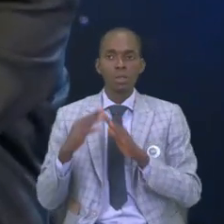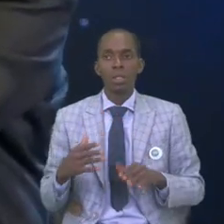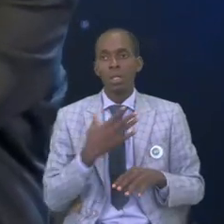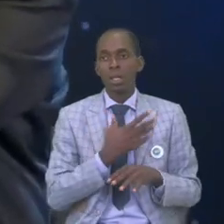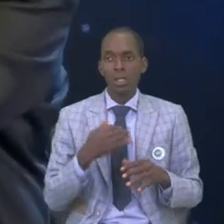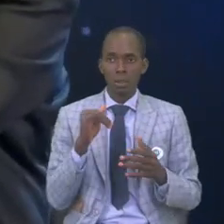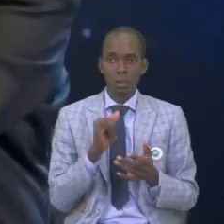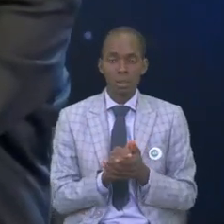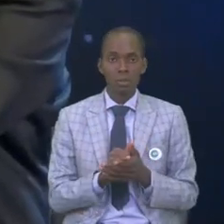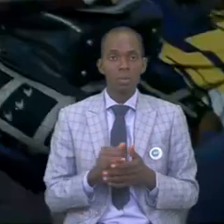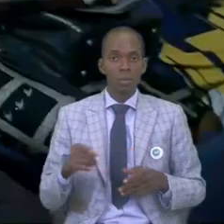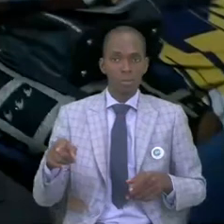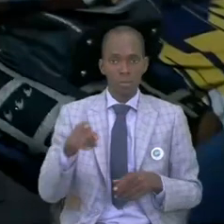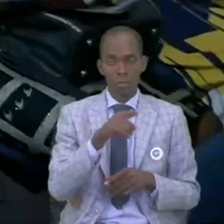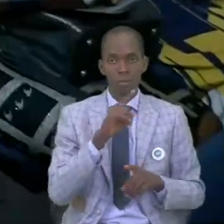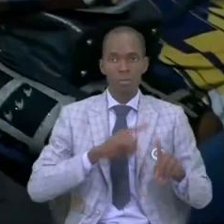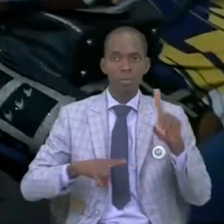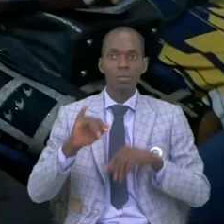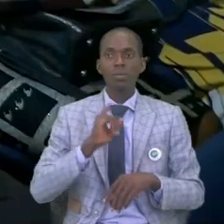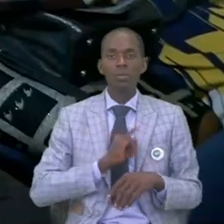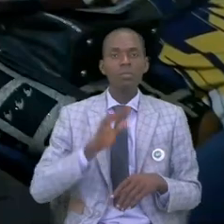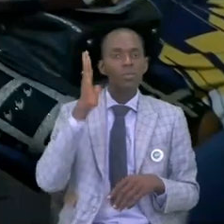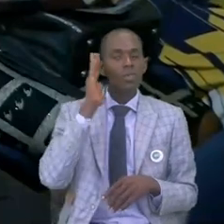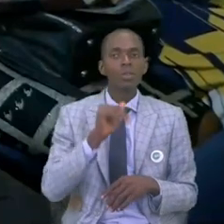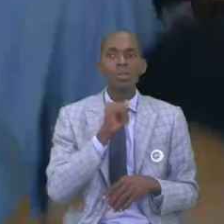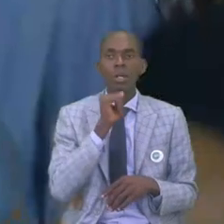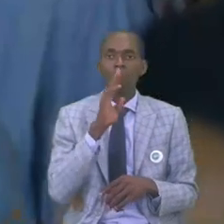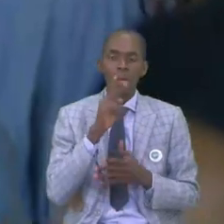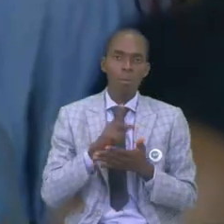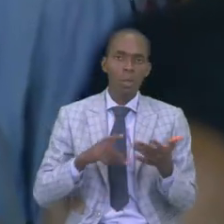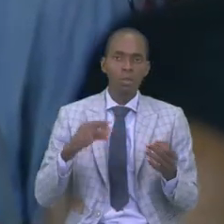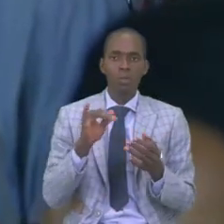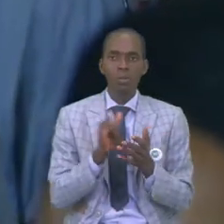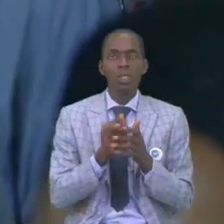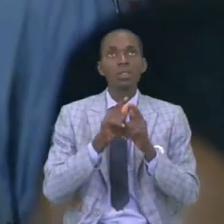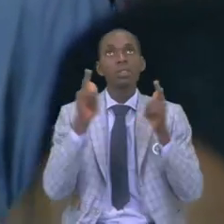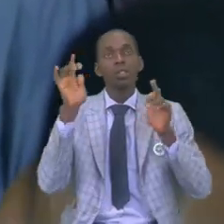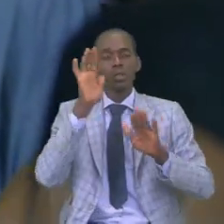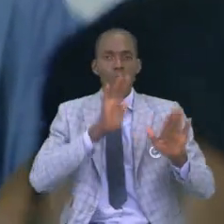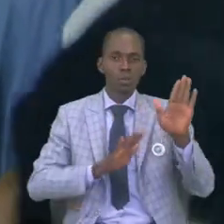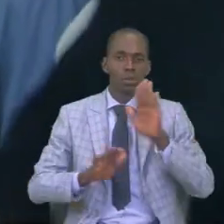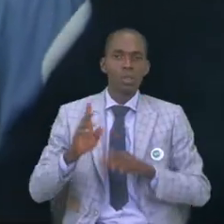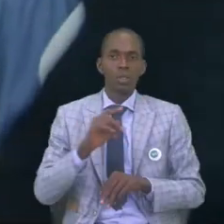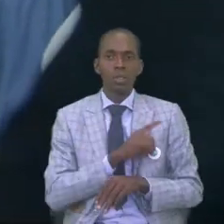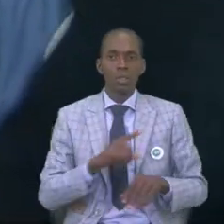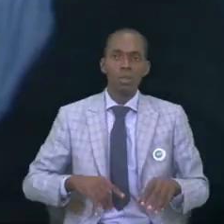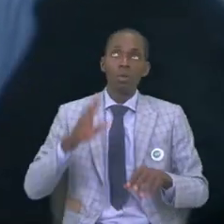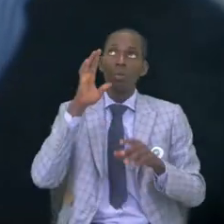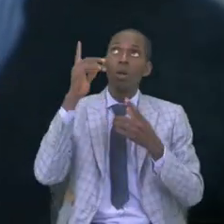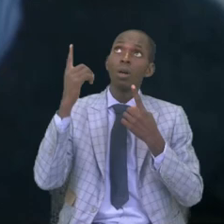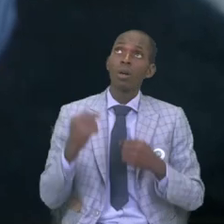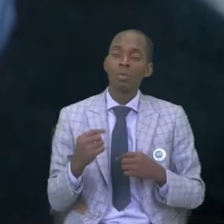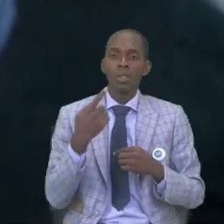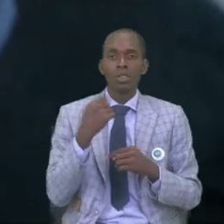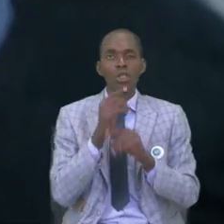through the great tribulation. Say it for yourself. The Lord will come, the trumpet